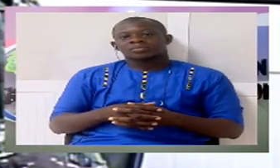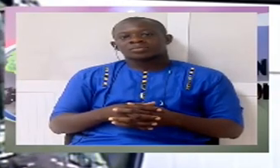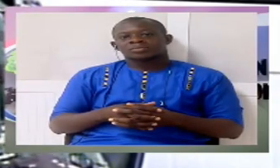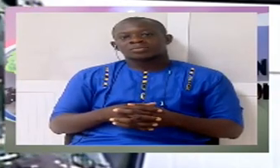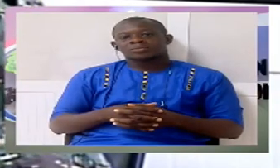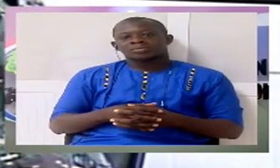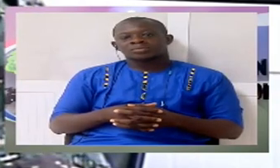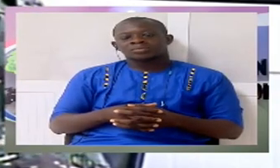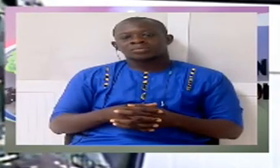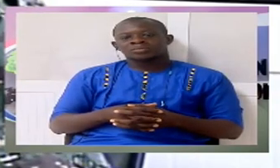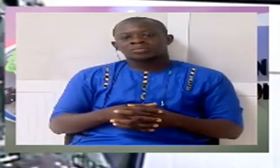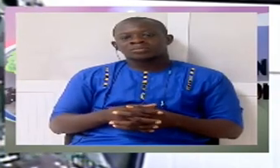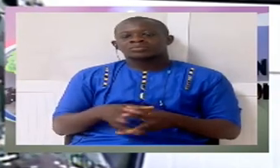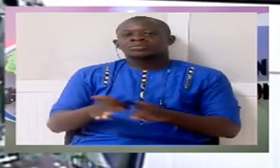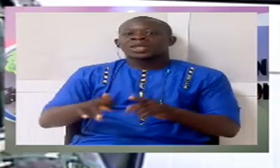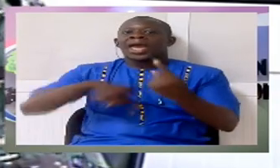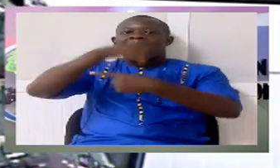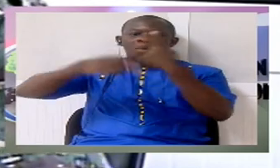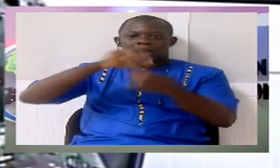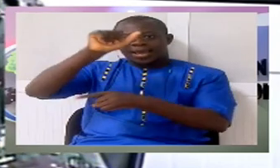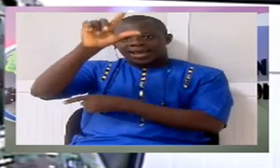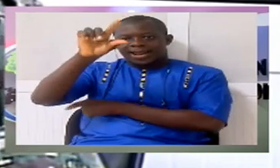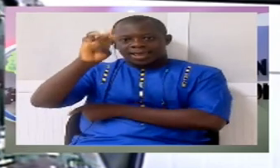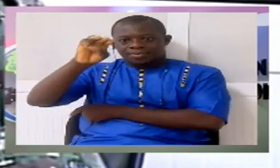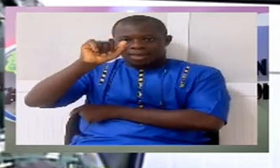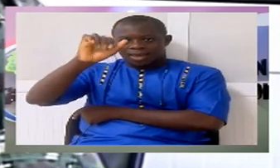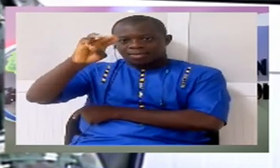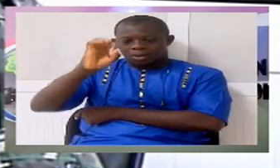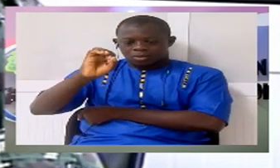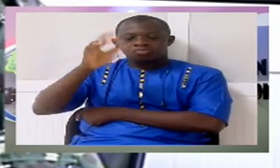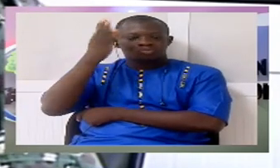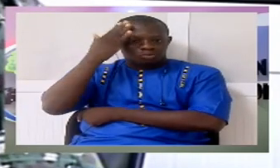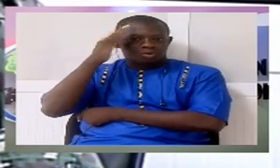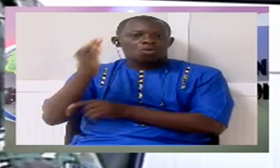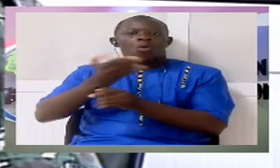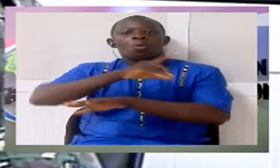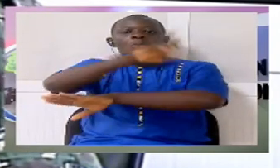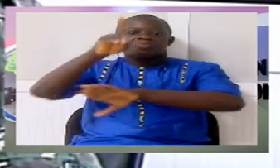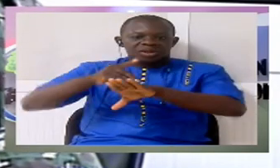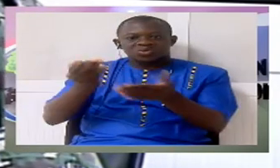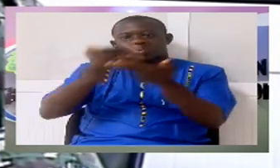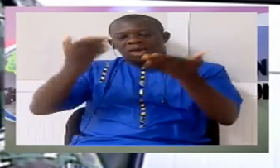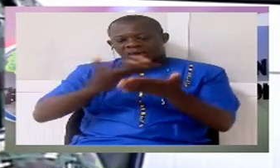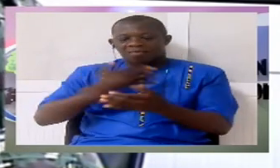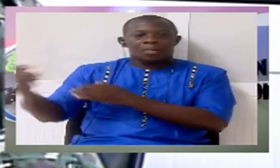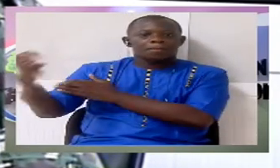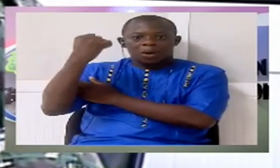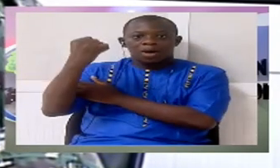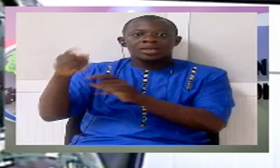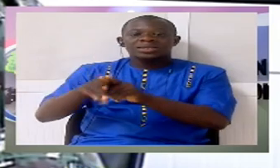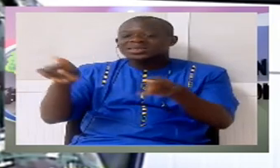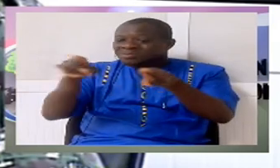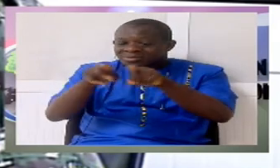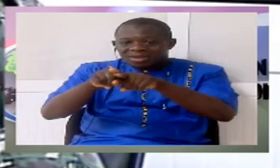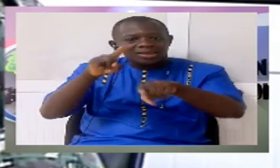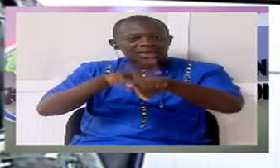al mamu ma nek mo am fu jël doole bo because al mamu sin bu nek yi no san wala mo simel Well, Almamo knows where